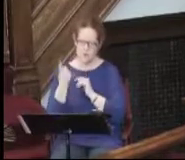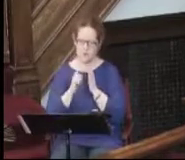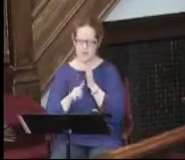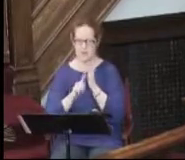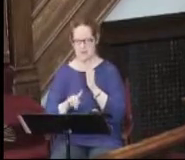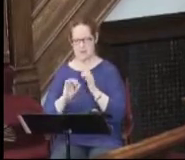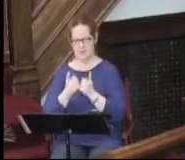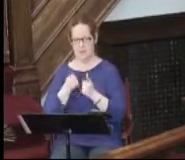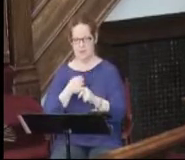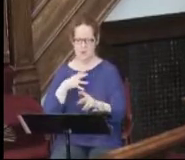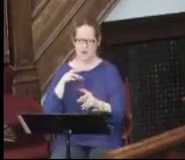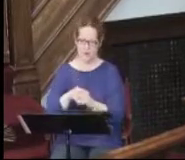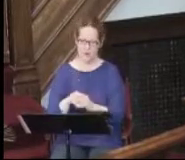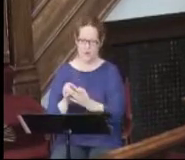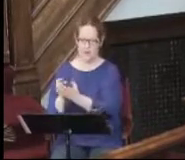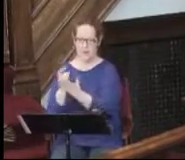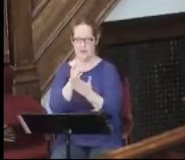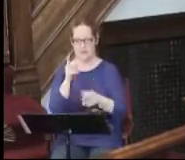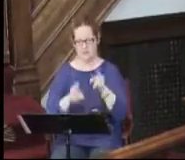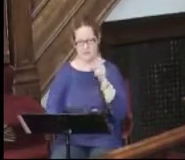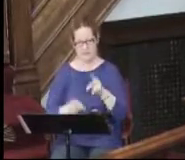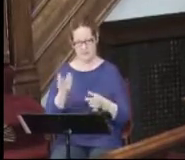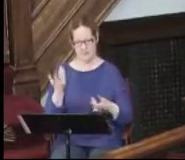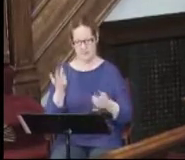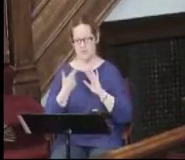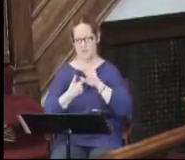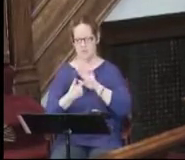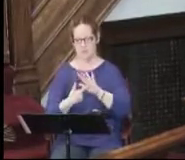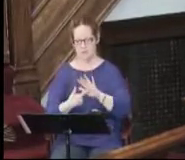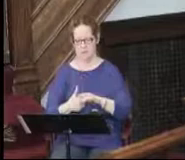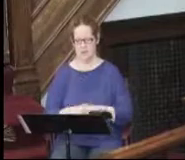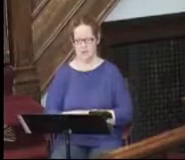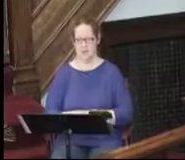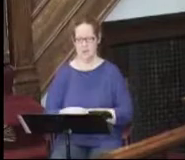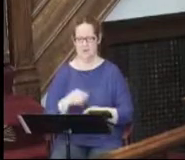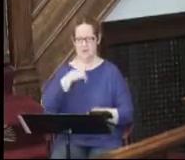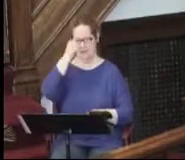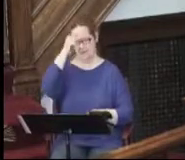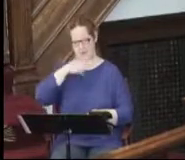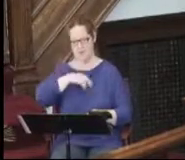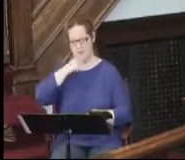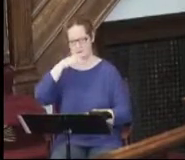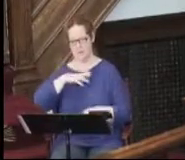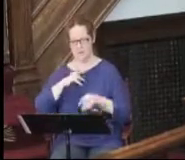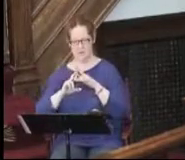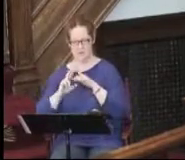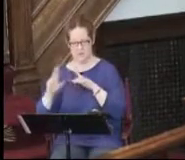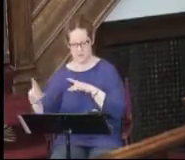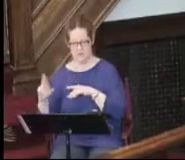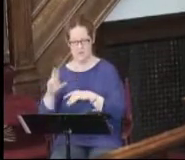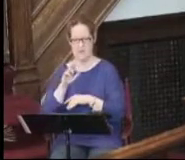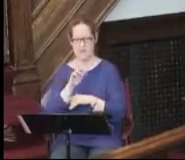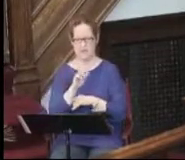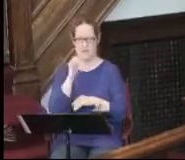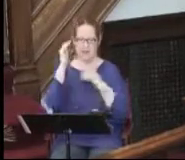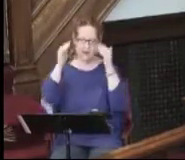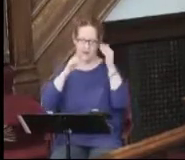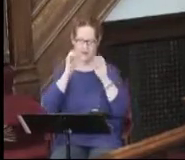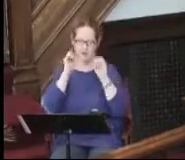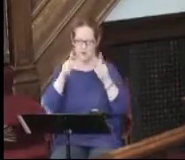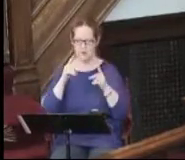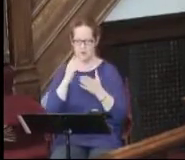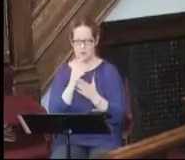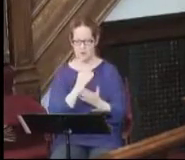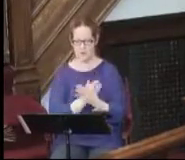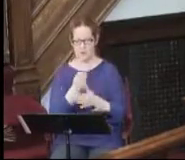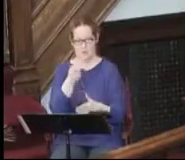are including and excluding people. For instance, we have men's retreats and women's retreats, adult education courses, and